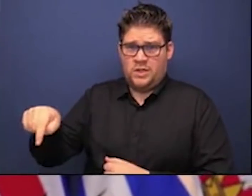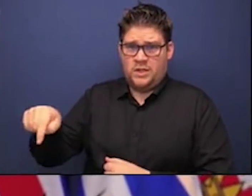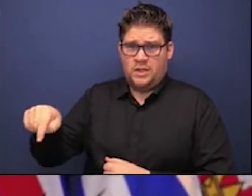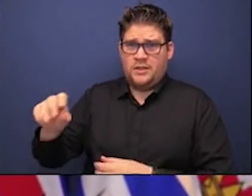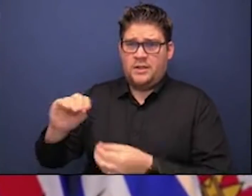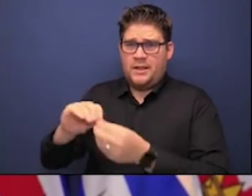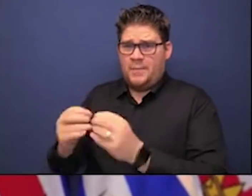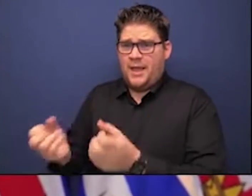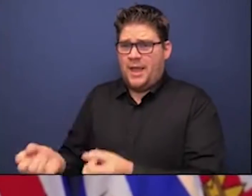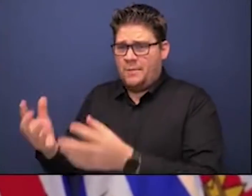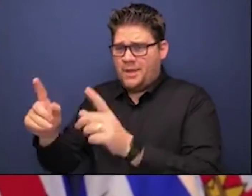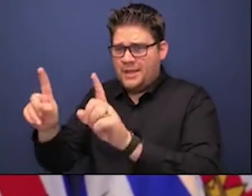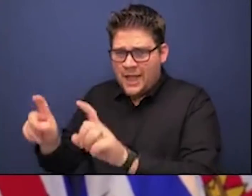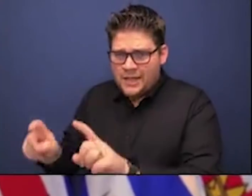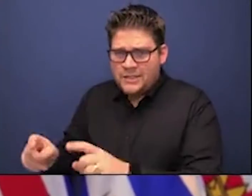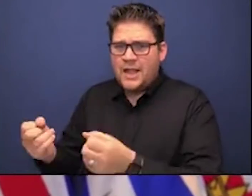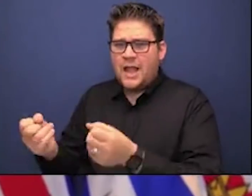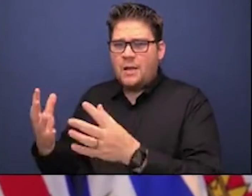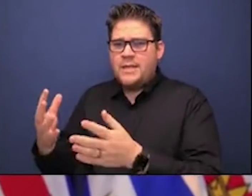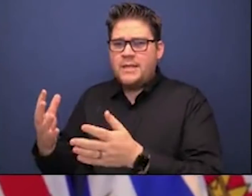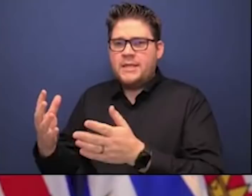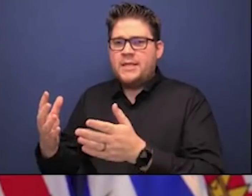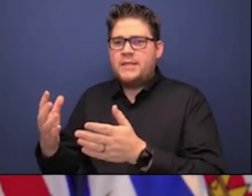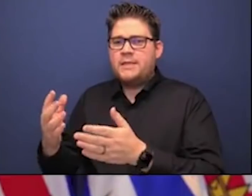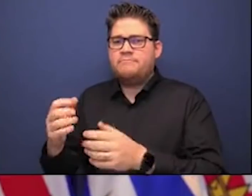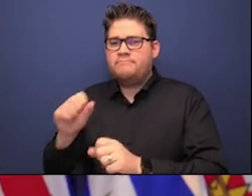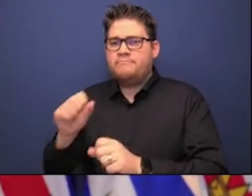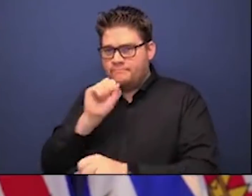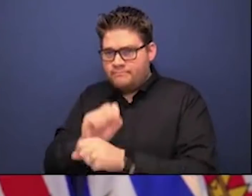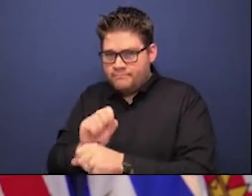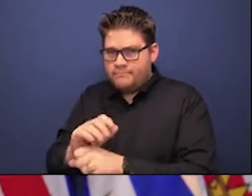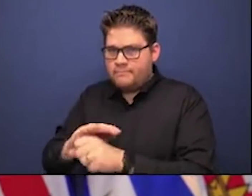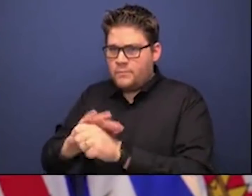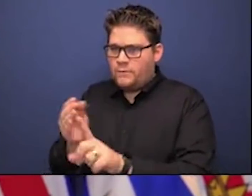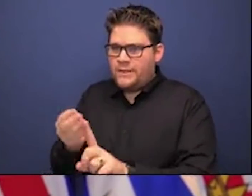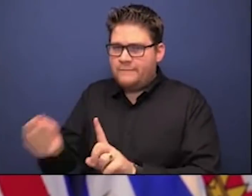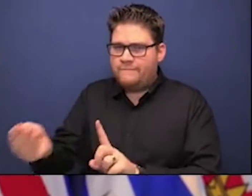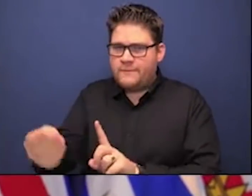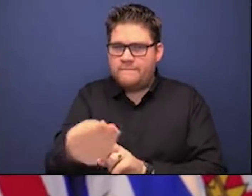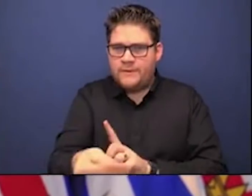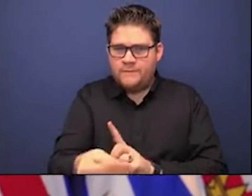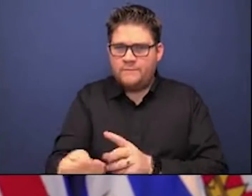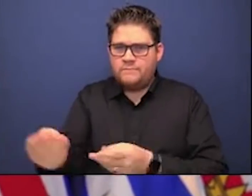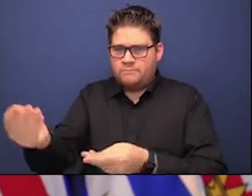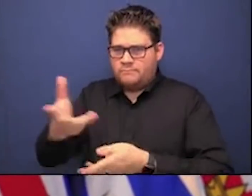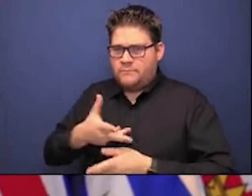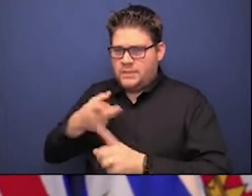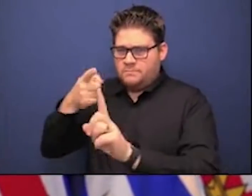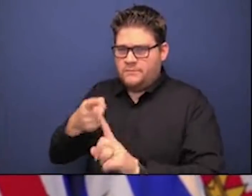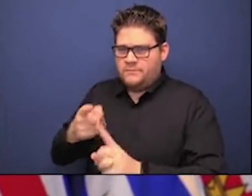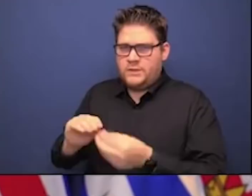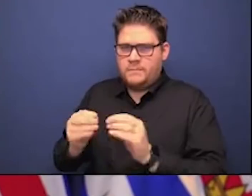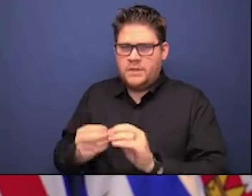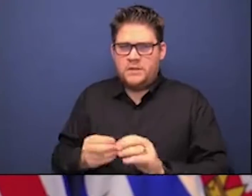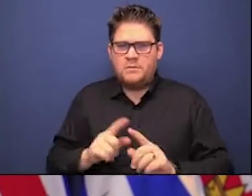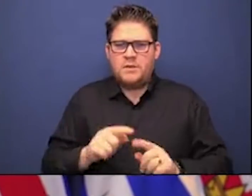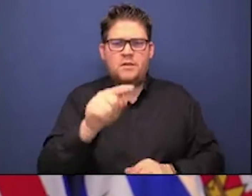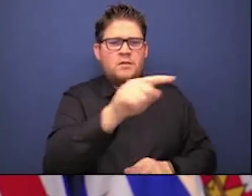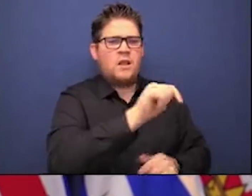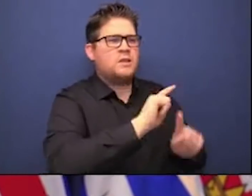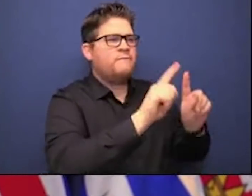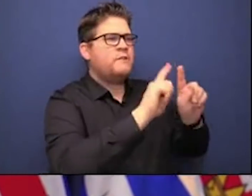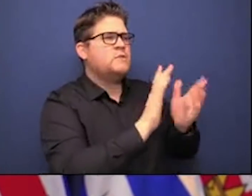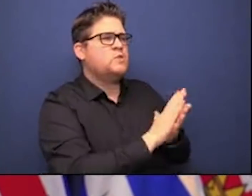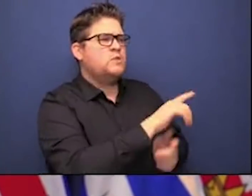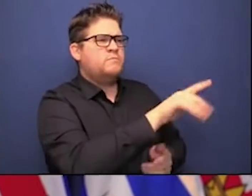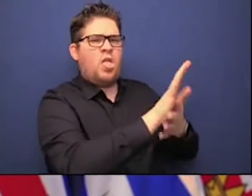back negative. And also, I'm just wondering about with remote learning, is there going to be no further direction